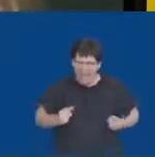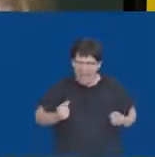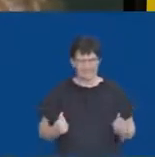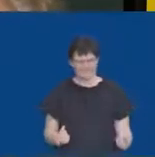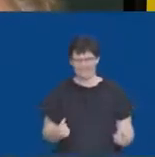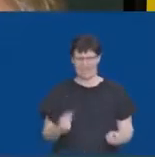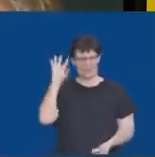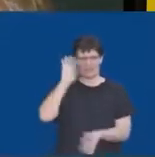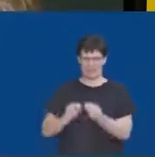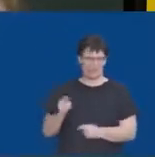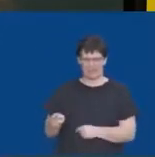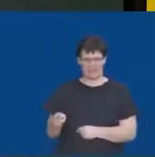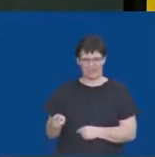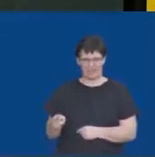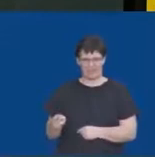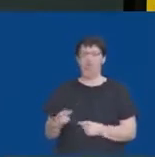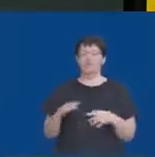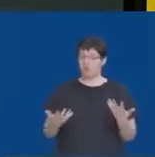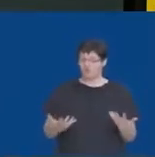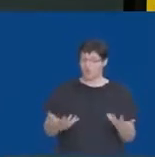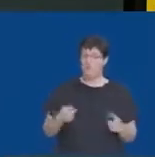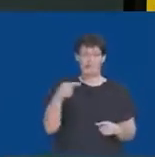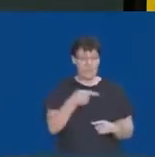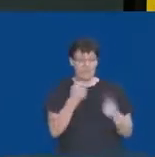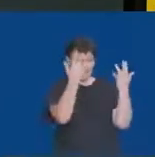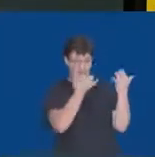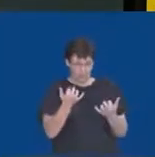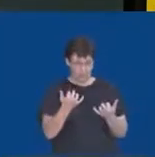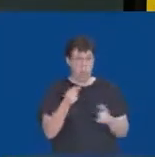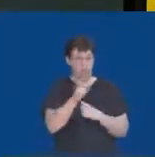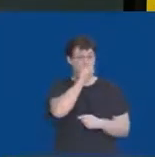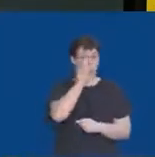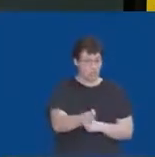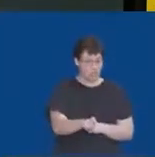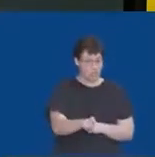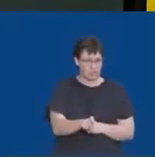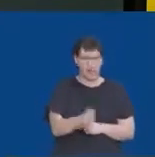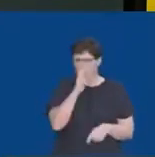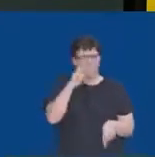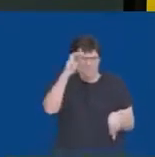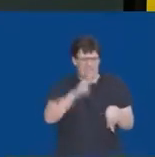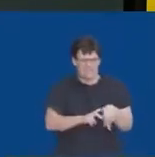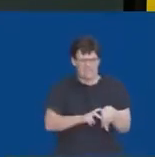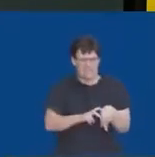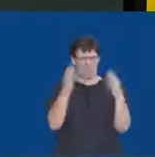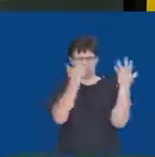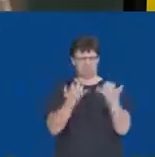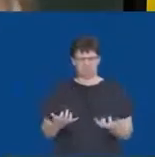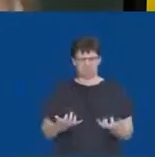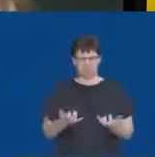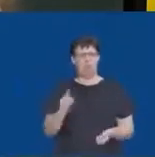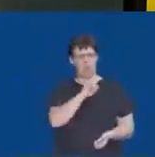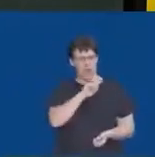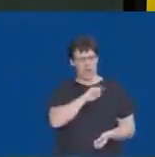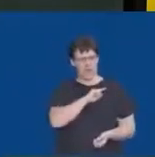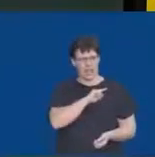possibly be the total. And so in actual fact, for this calculation, or for this question, I don't really need to do any calculations